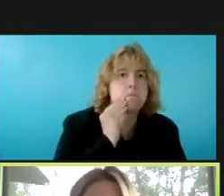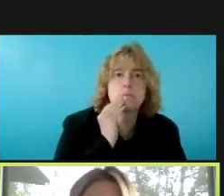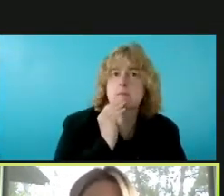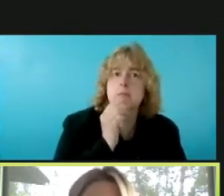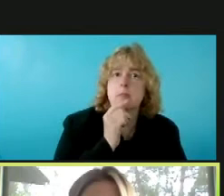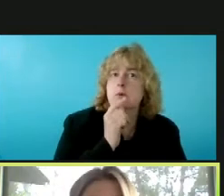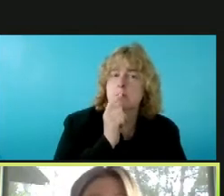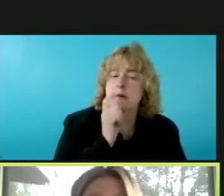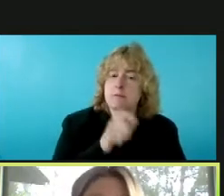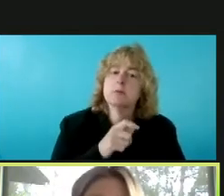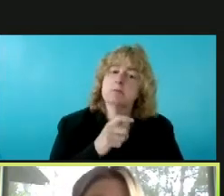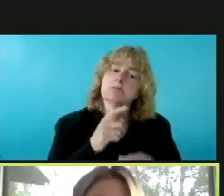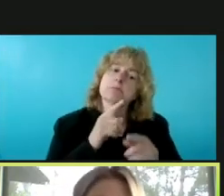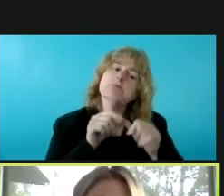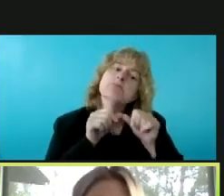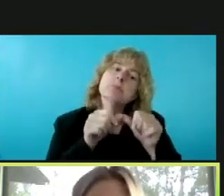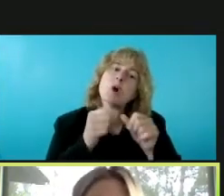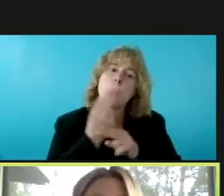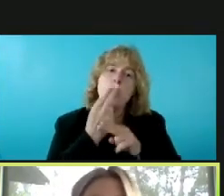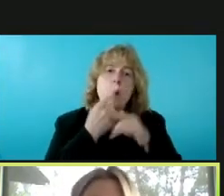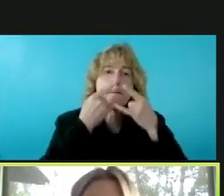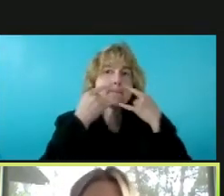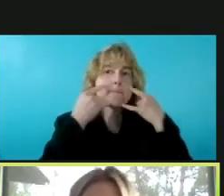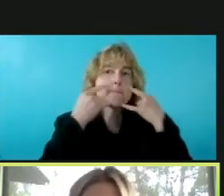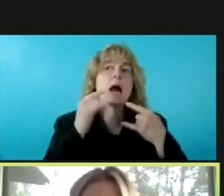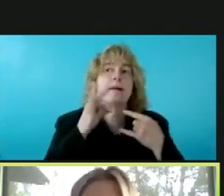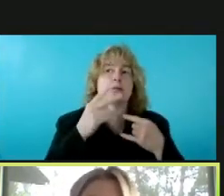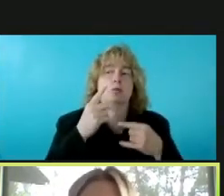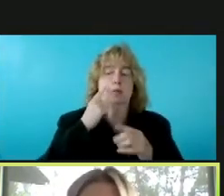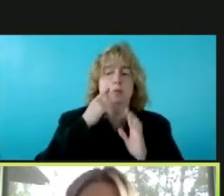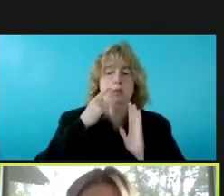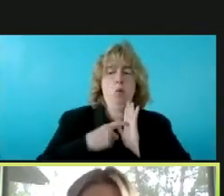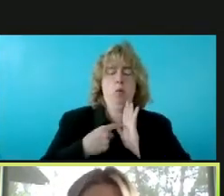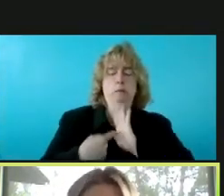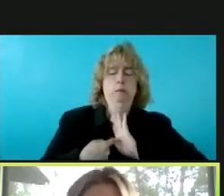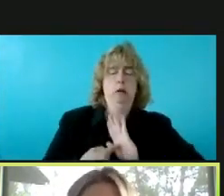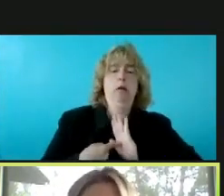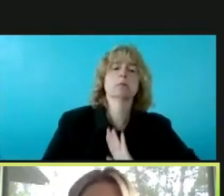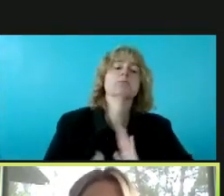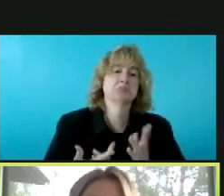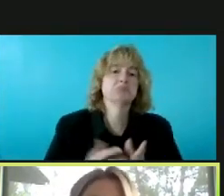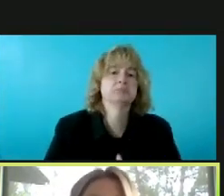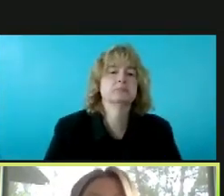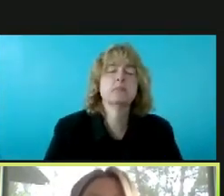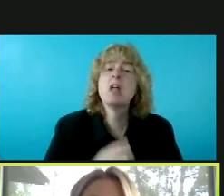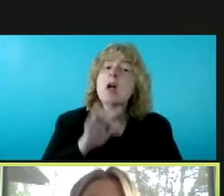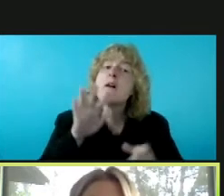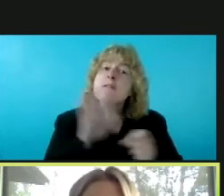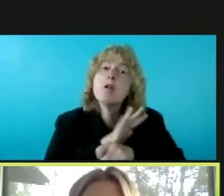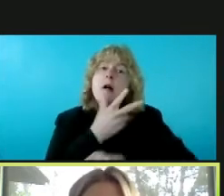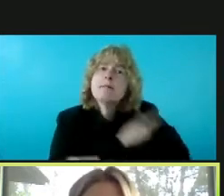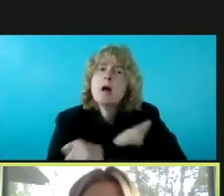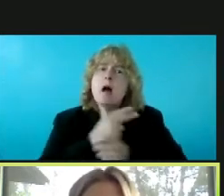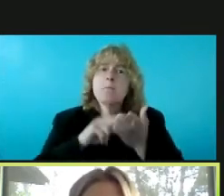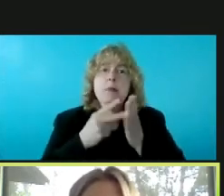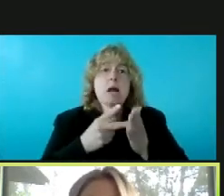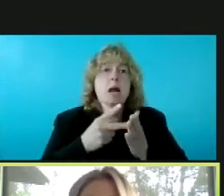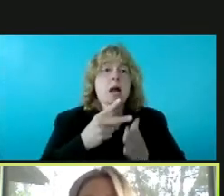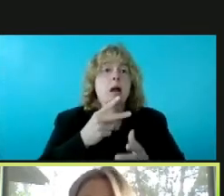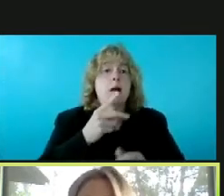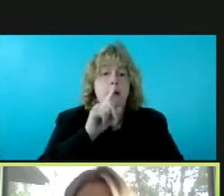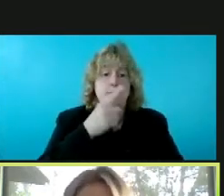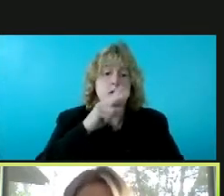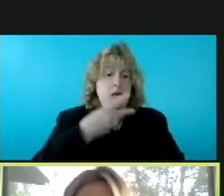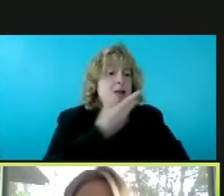you start to show symptoms. And so what does fully vaccinated mean? It's 2 weeks after your second dose in